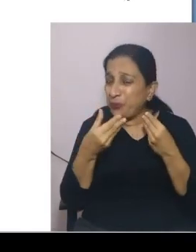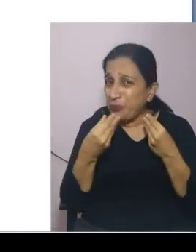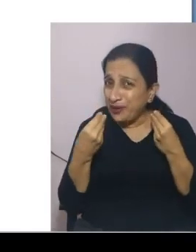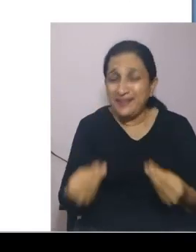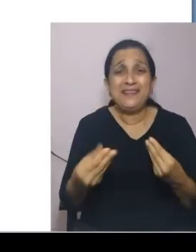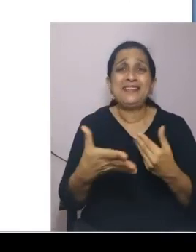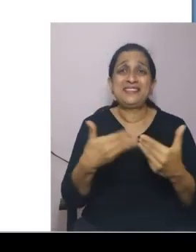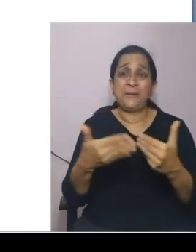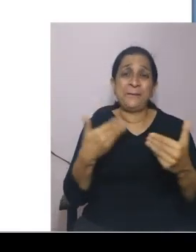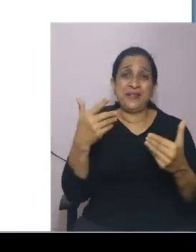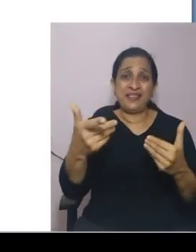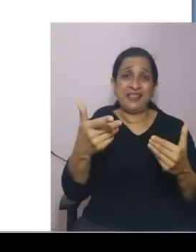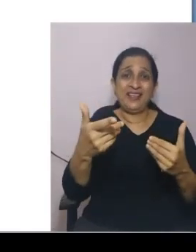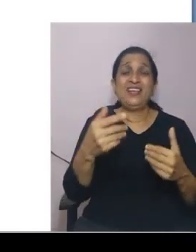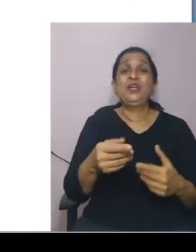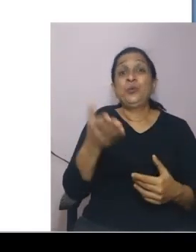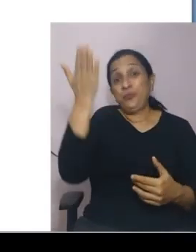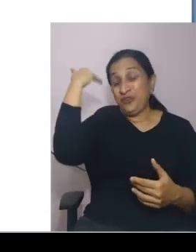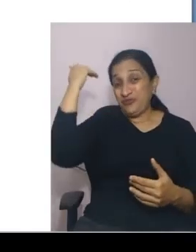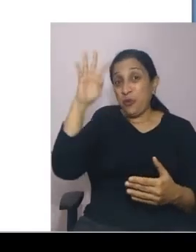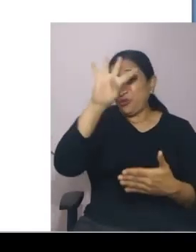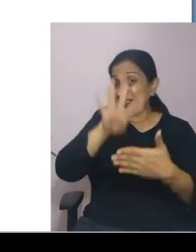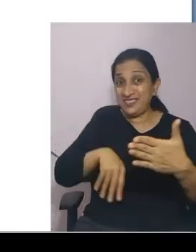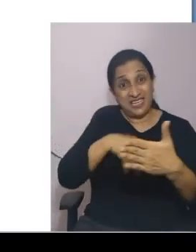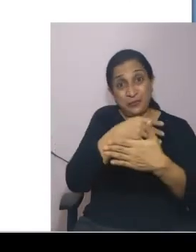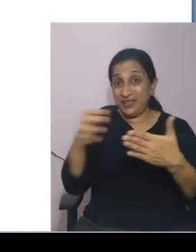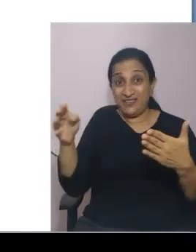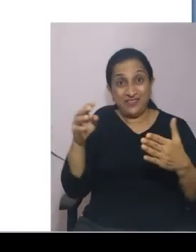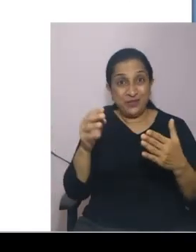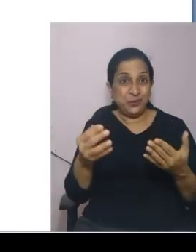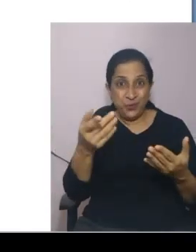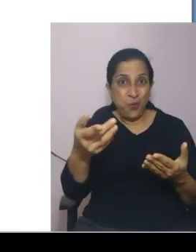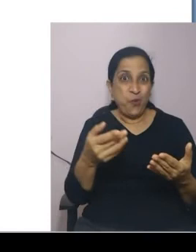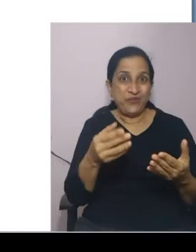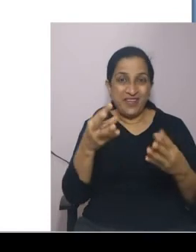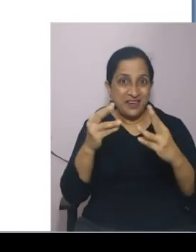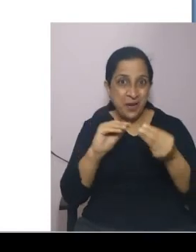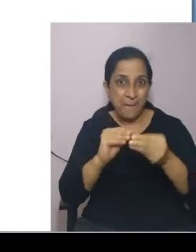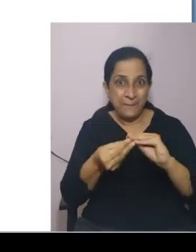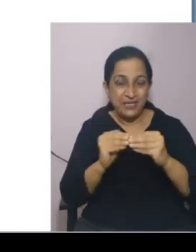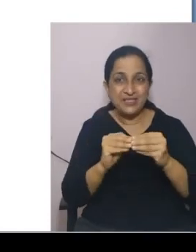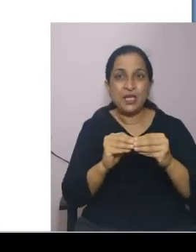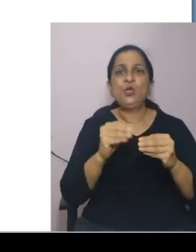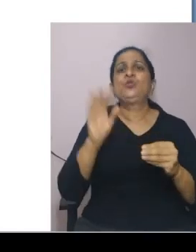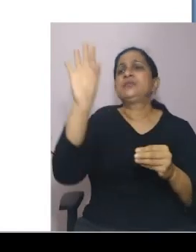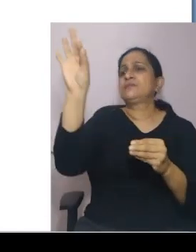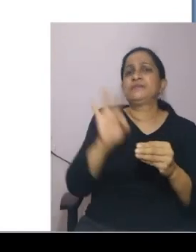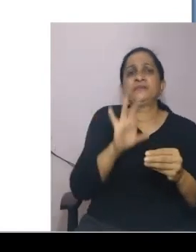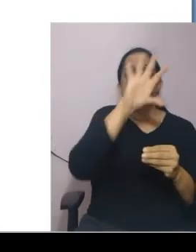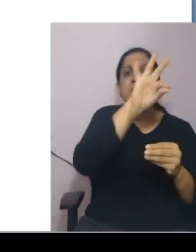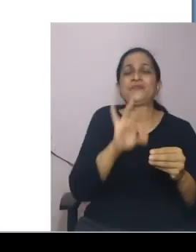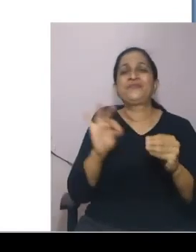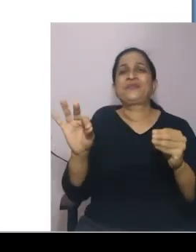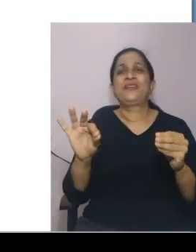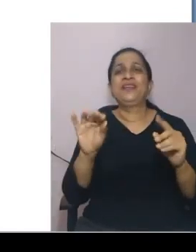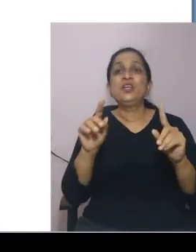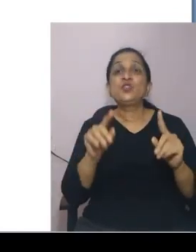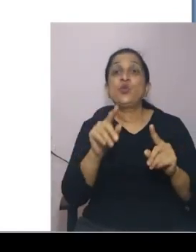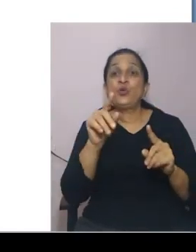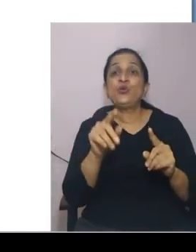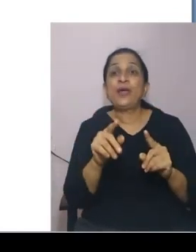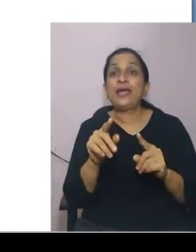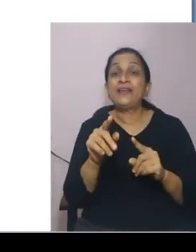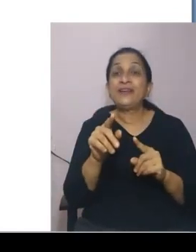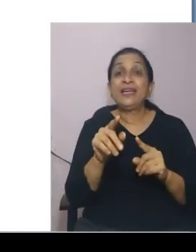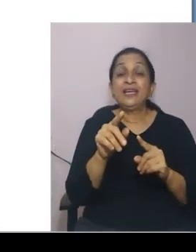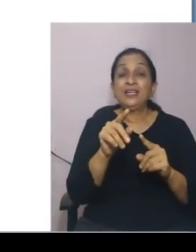Tan theta is nothing but 1 over root 3, so 1 over root 3 whole square. cot 60 is nothing but